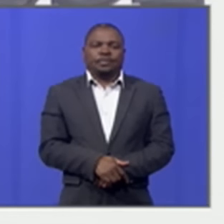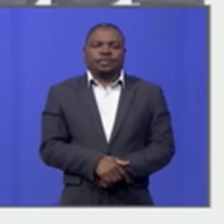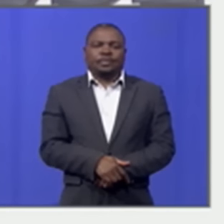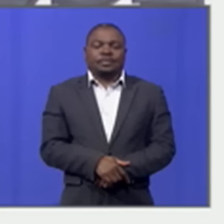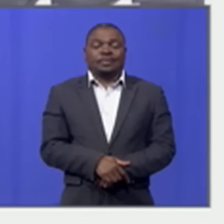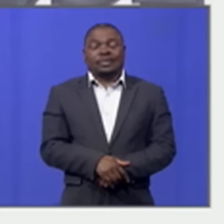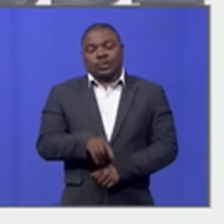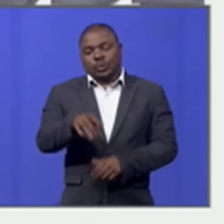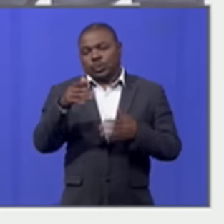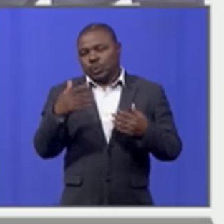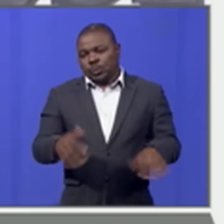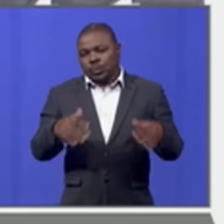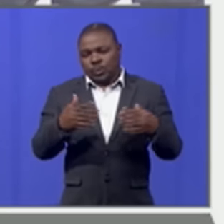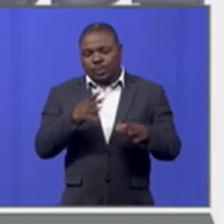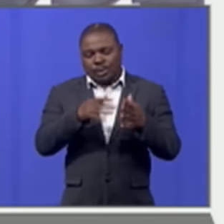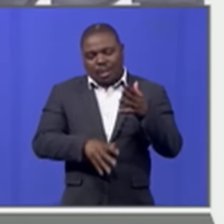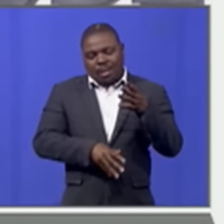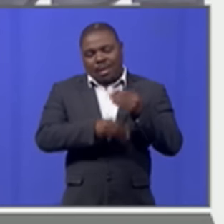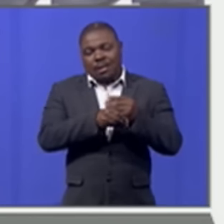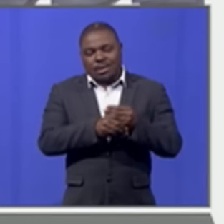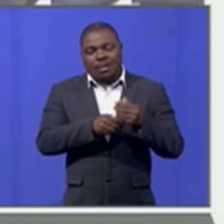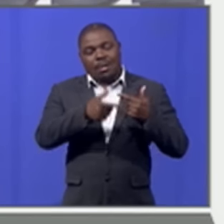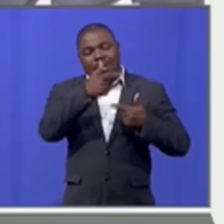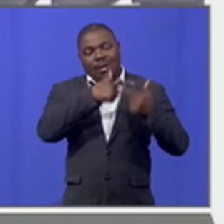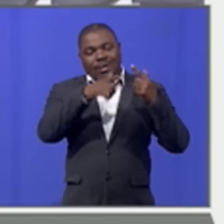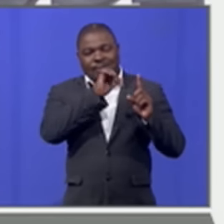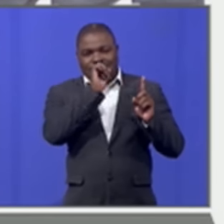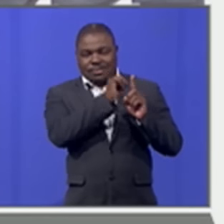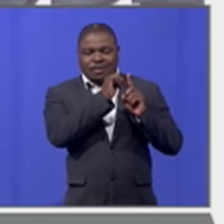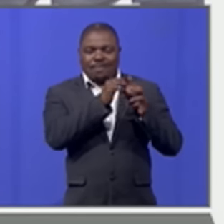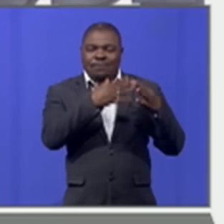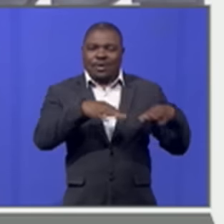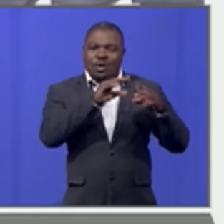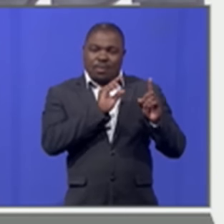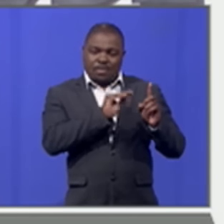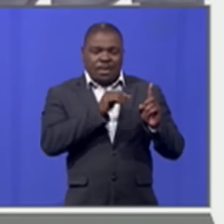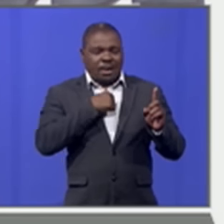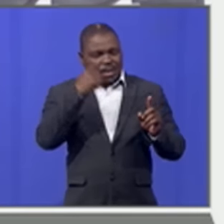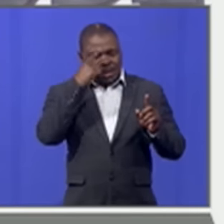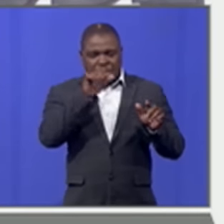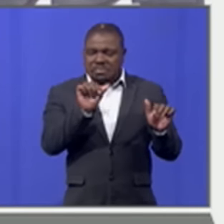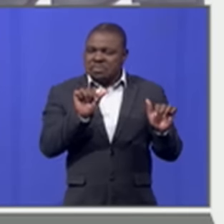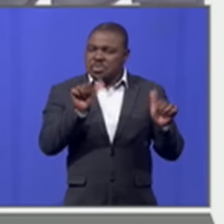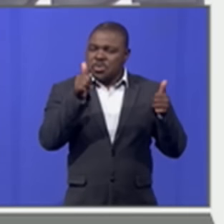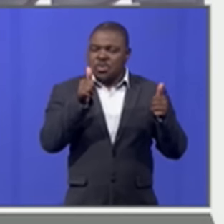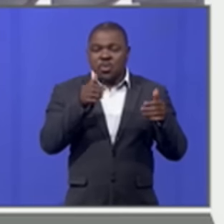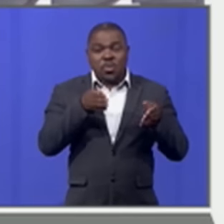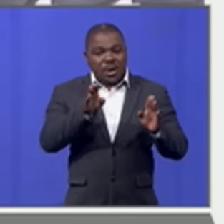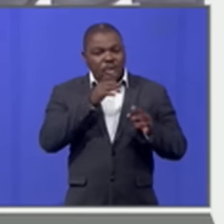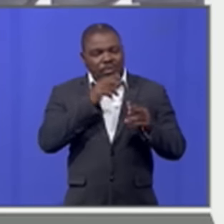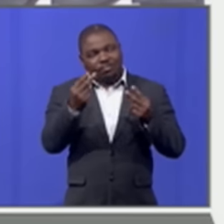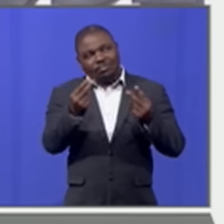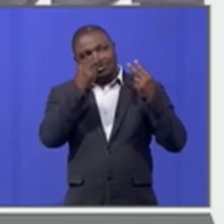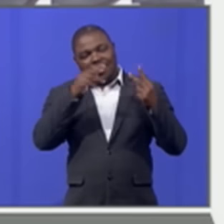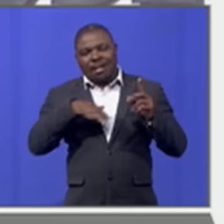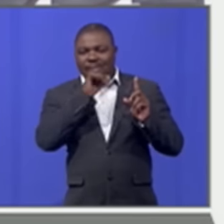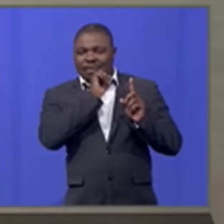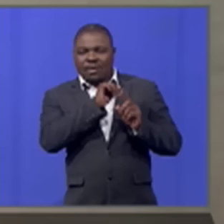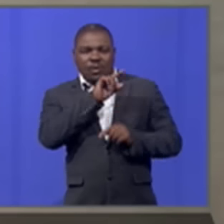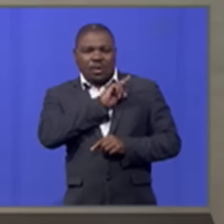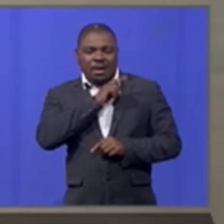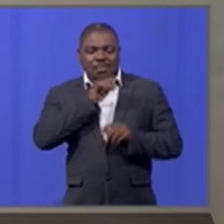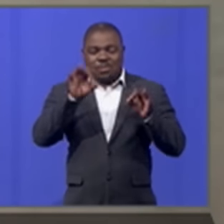It adds something quite valuable to his legacy, and I think it's a great way to remember him besides the